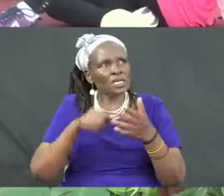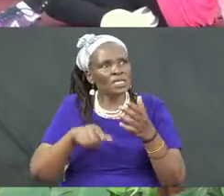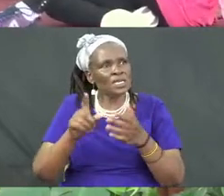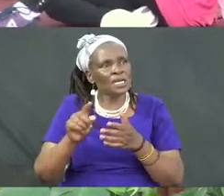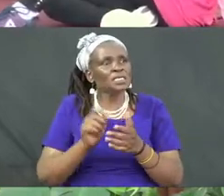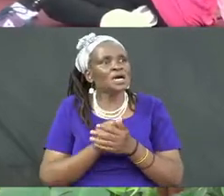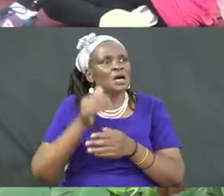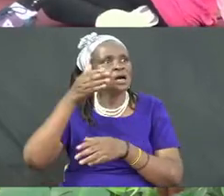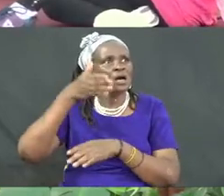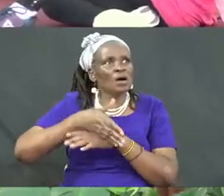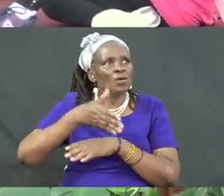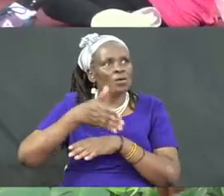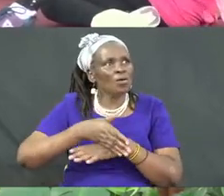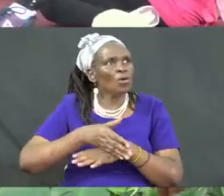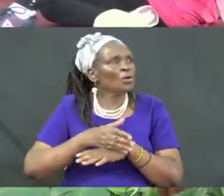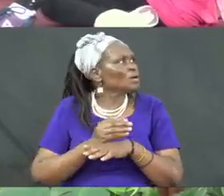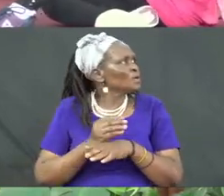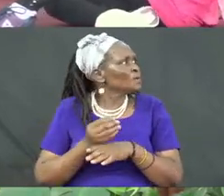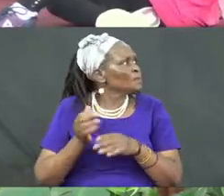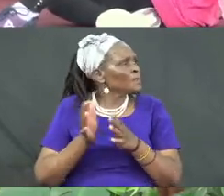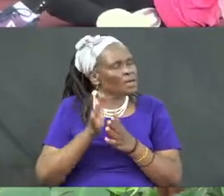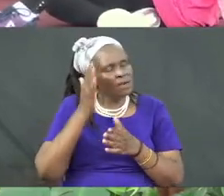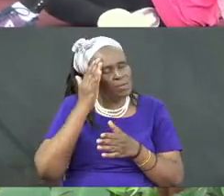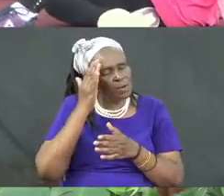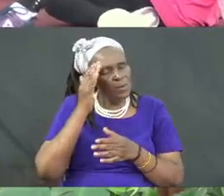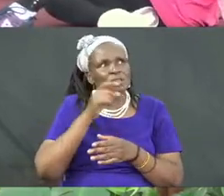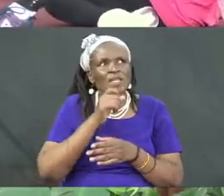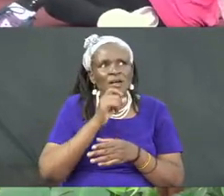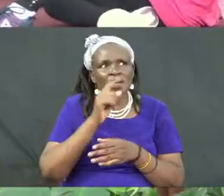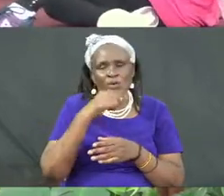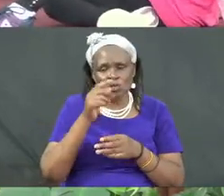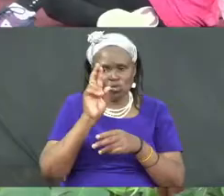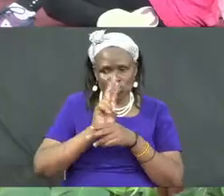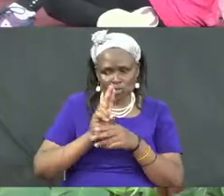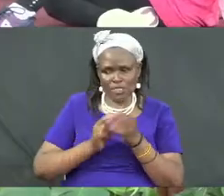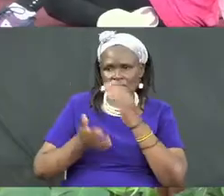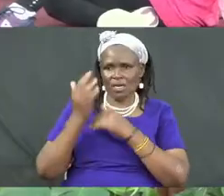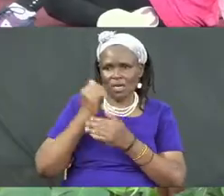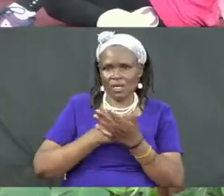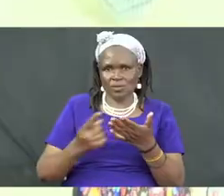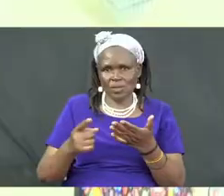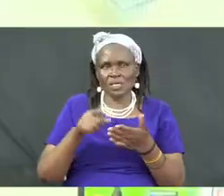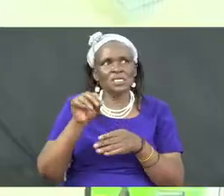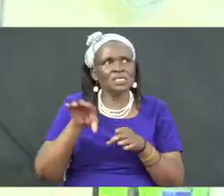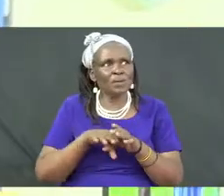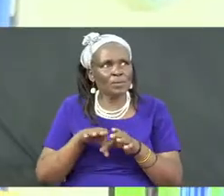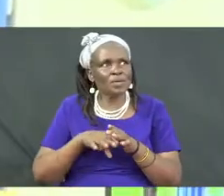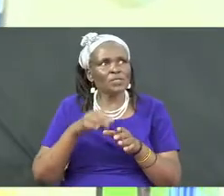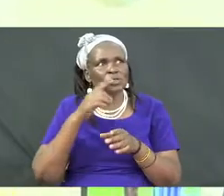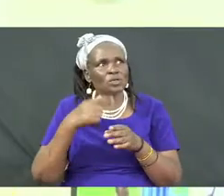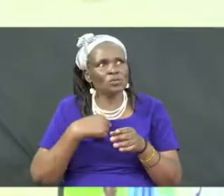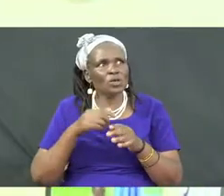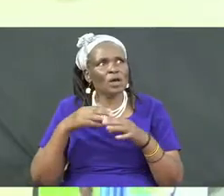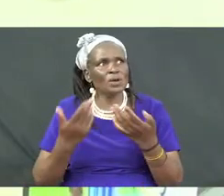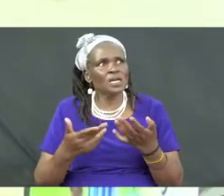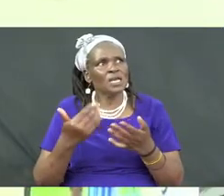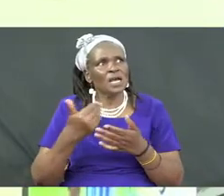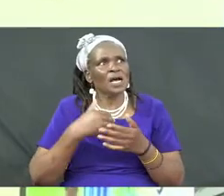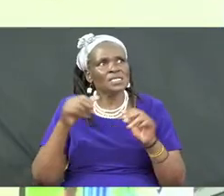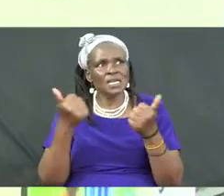artist. Do you remember that lame boy he healed last week? His neighbor sold him out. He has never been